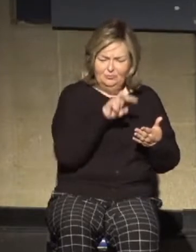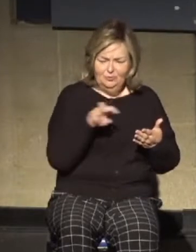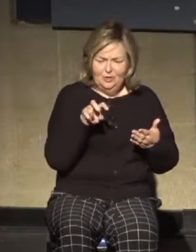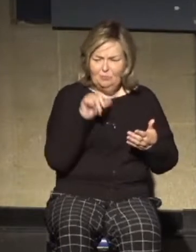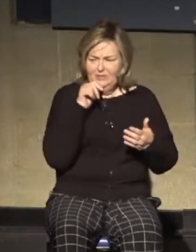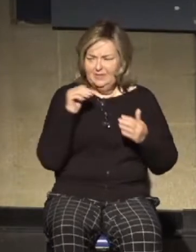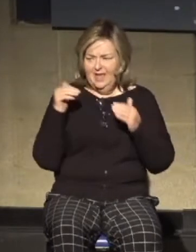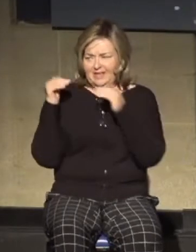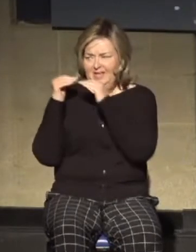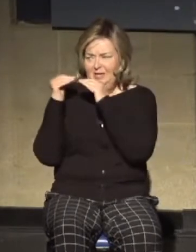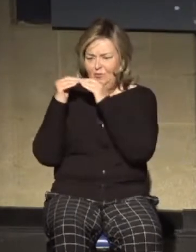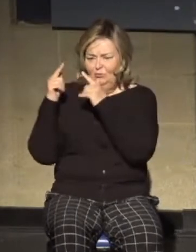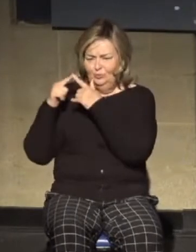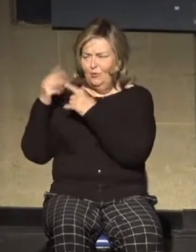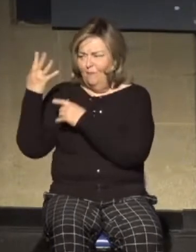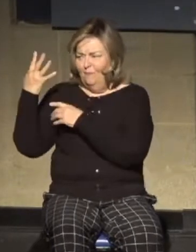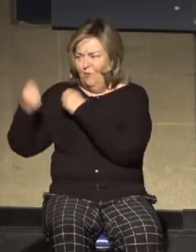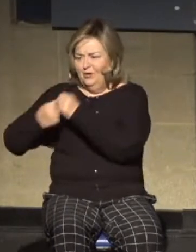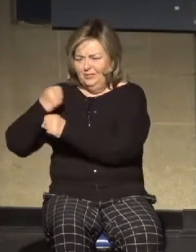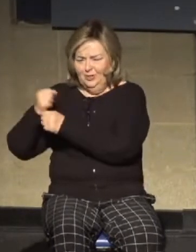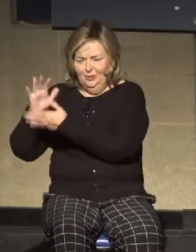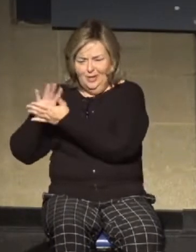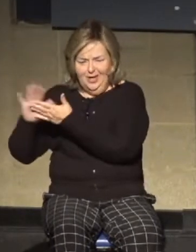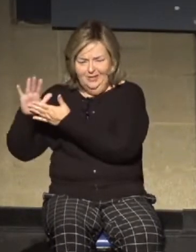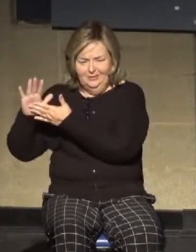of my peers who were attending a four-year college.